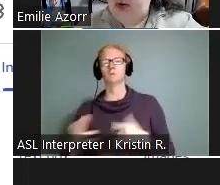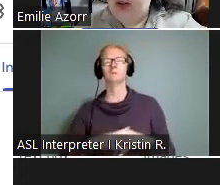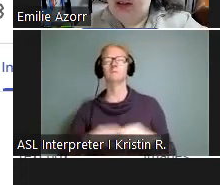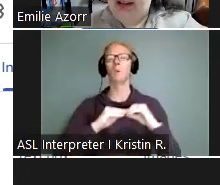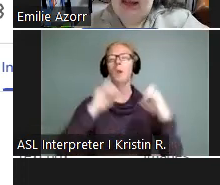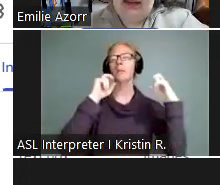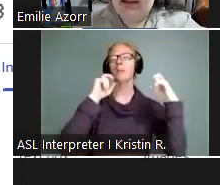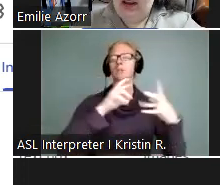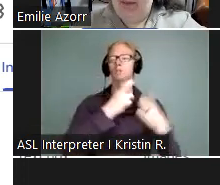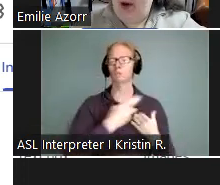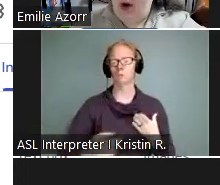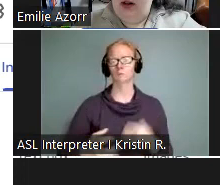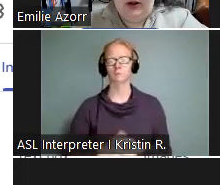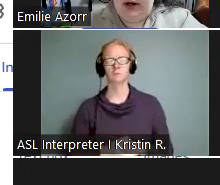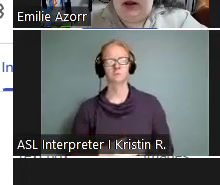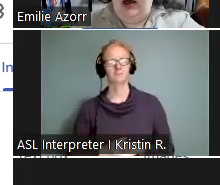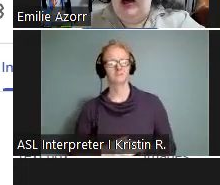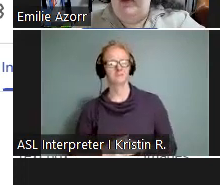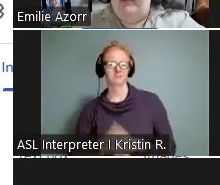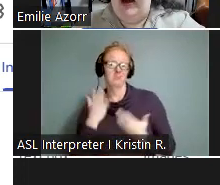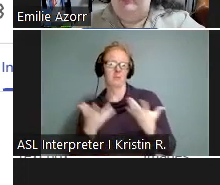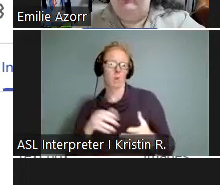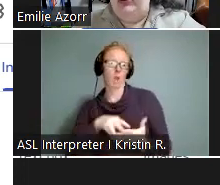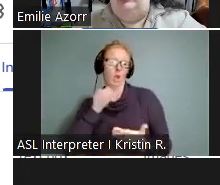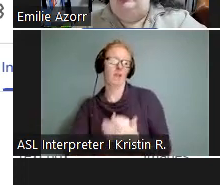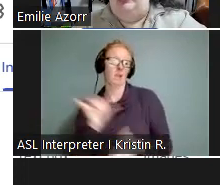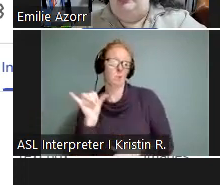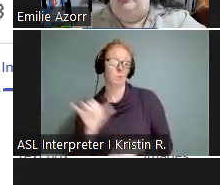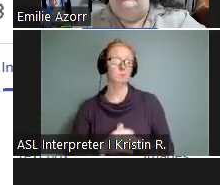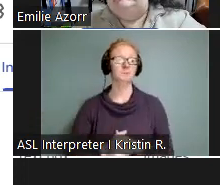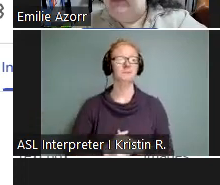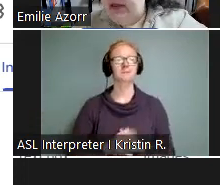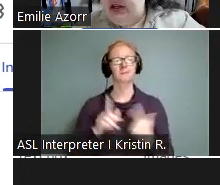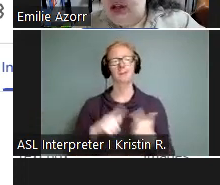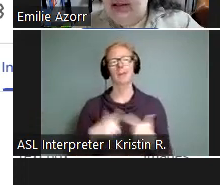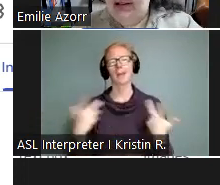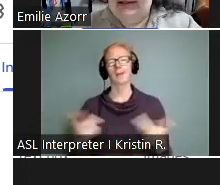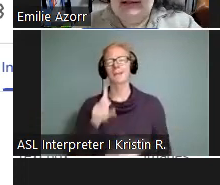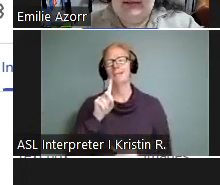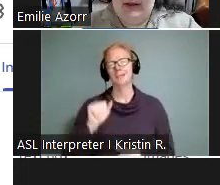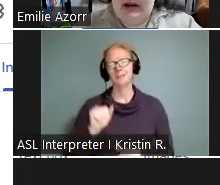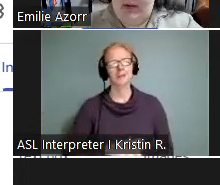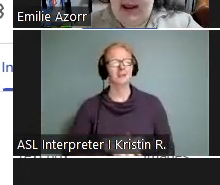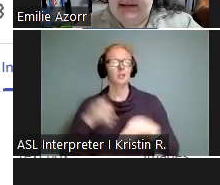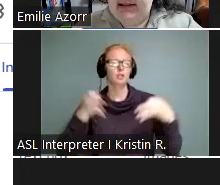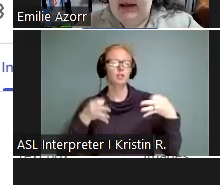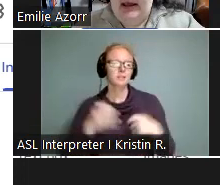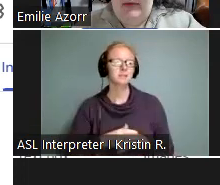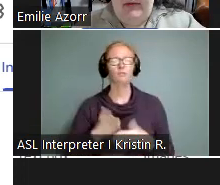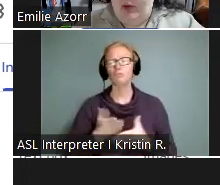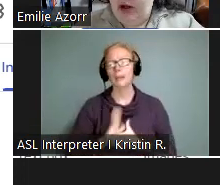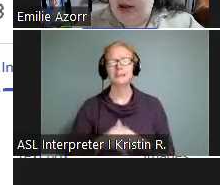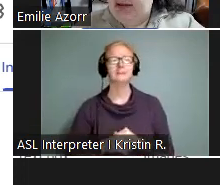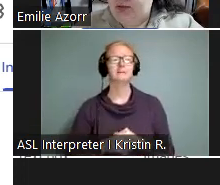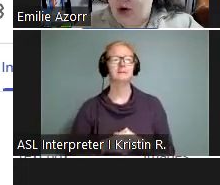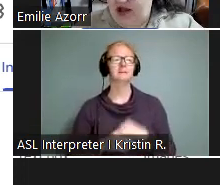educational resources and things that you might want to learn about disability justice, disability rights.